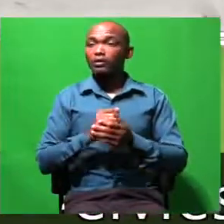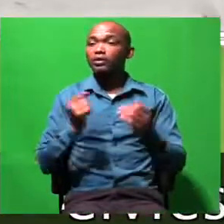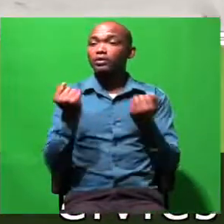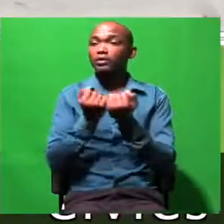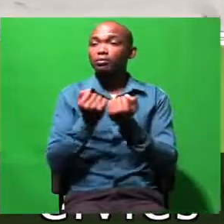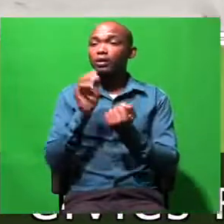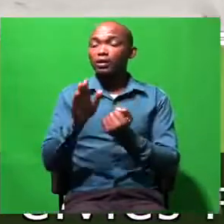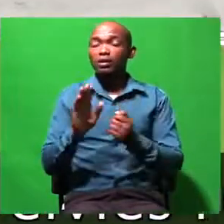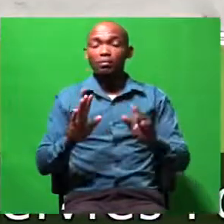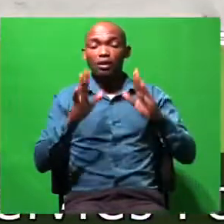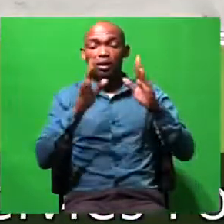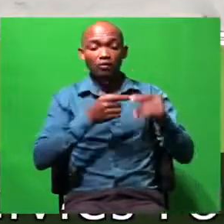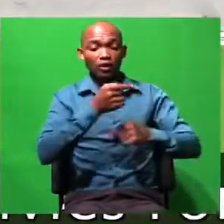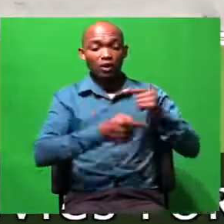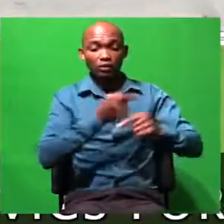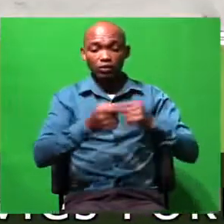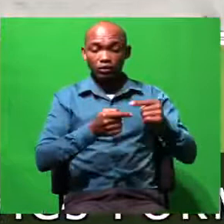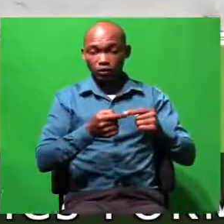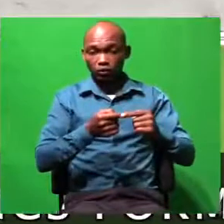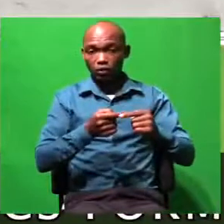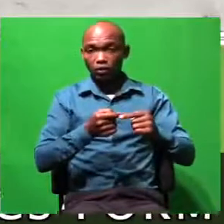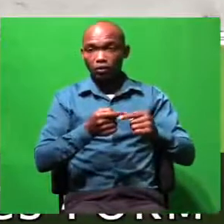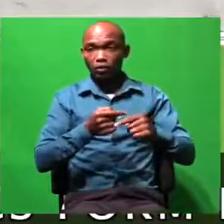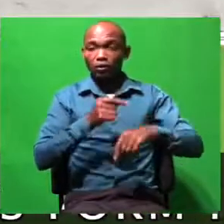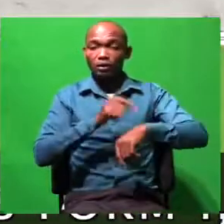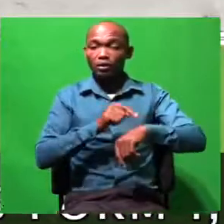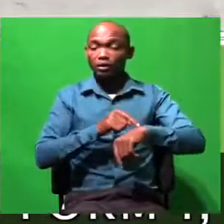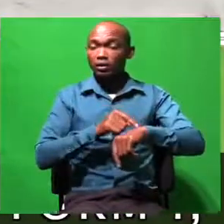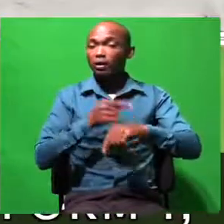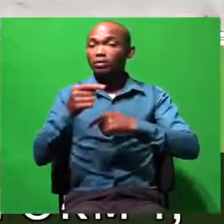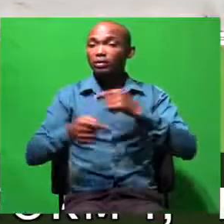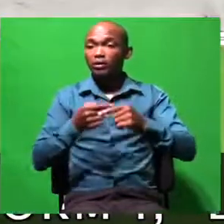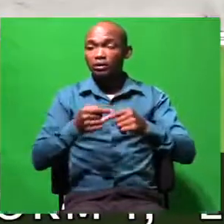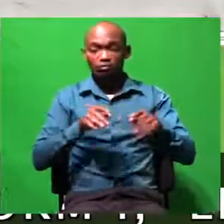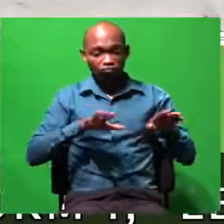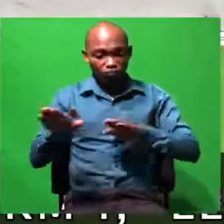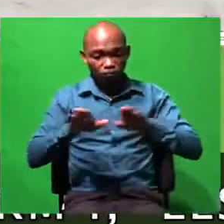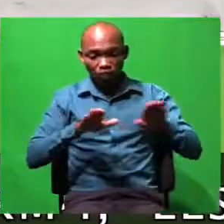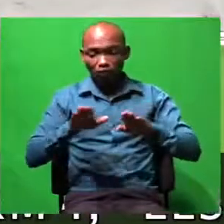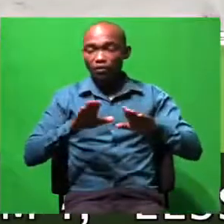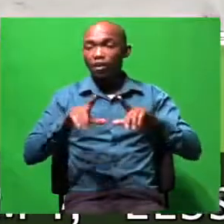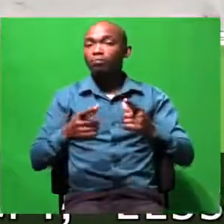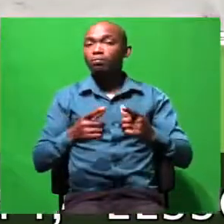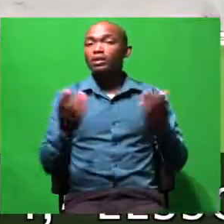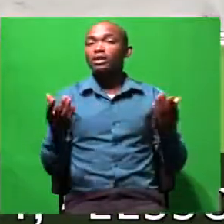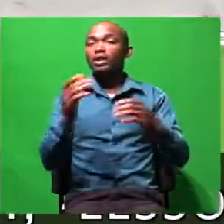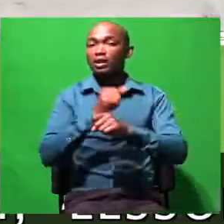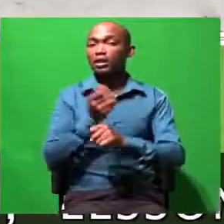So it is to make them their life so continue, or whatever the time going on, whatever the time